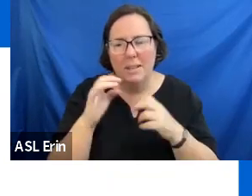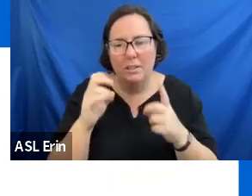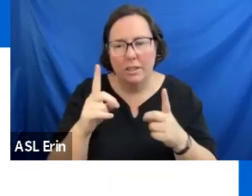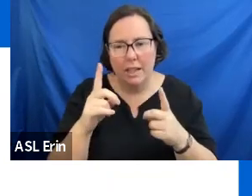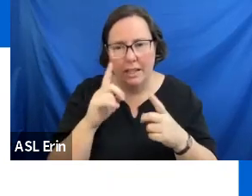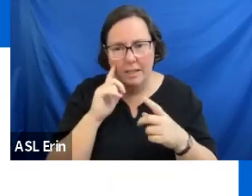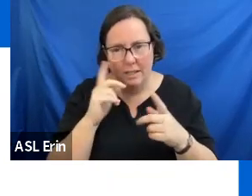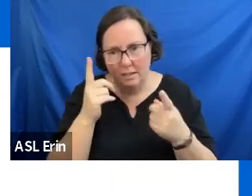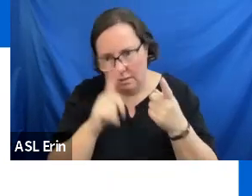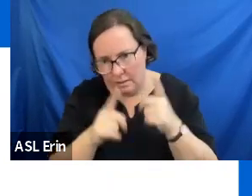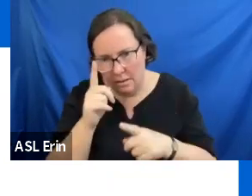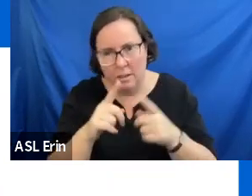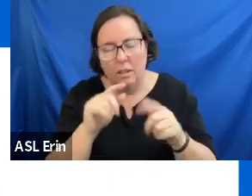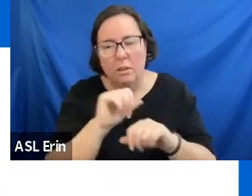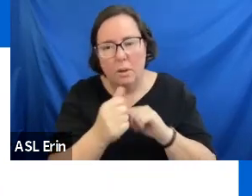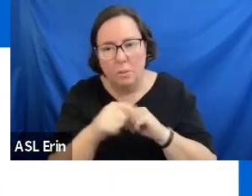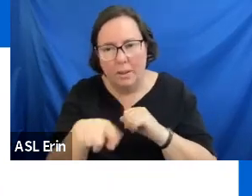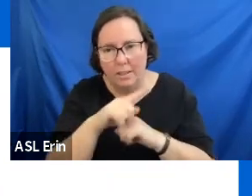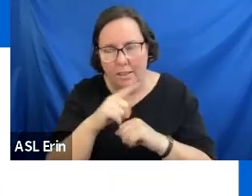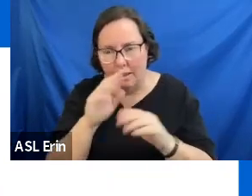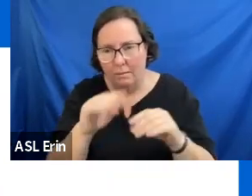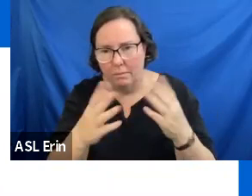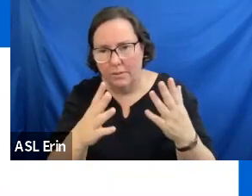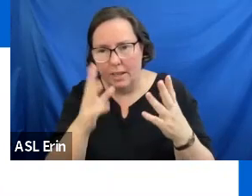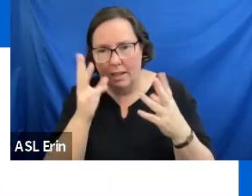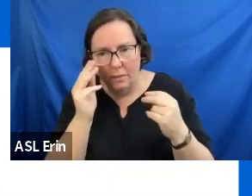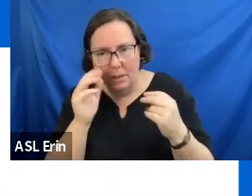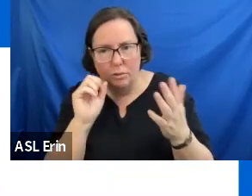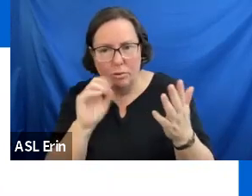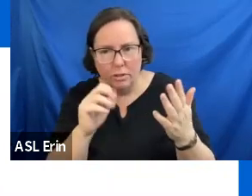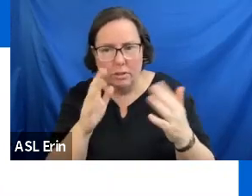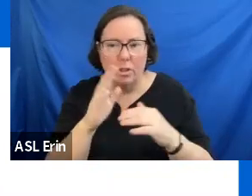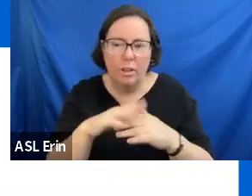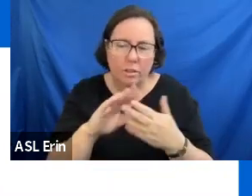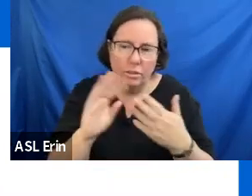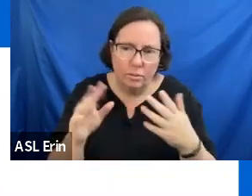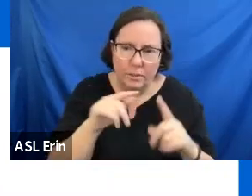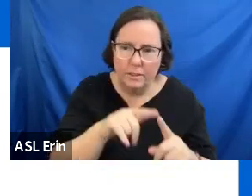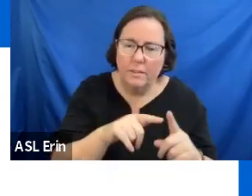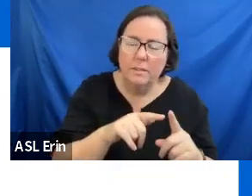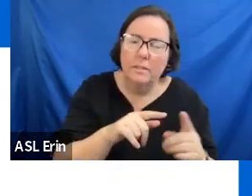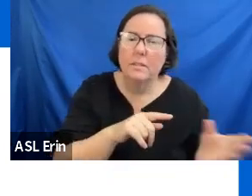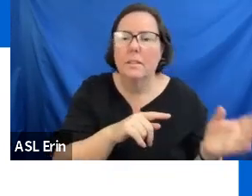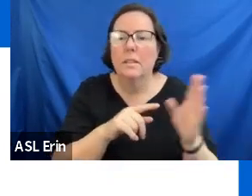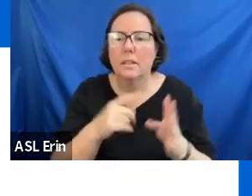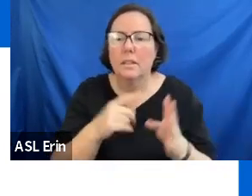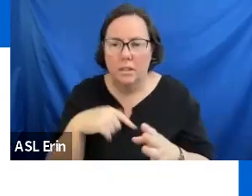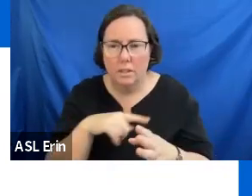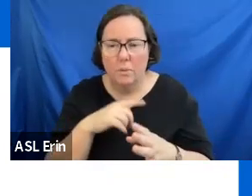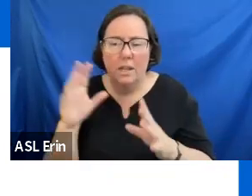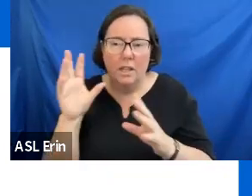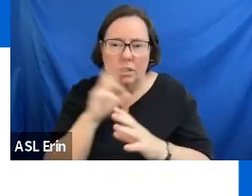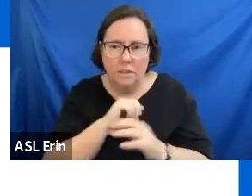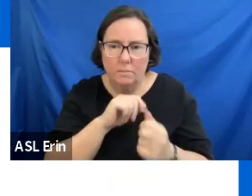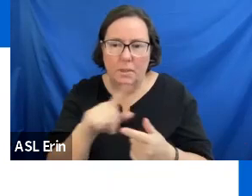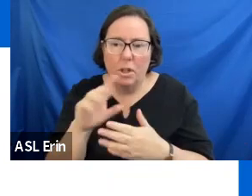starting working with them to provide information on the students. We are assuming that all